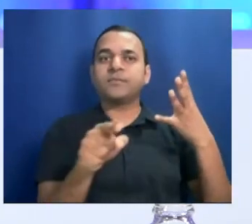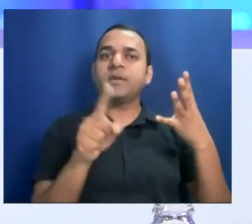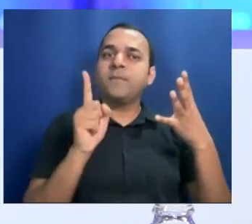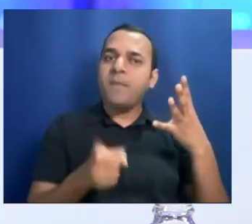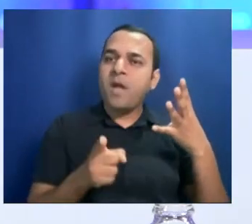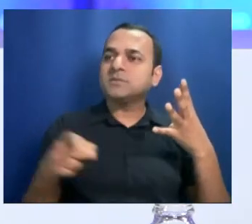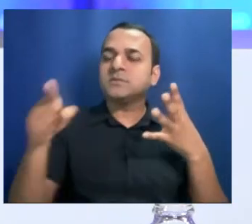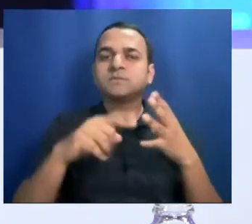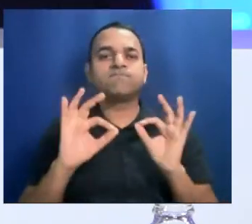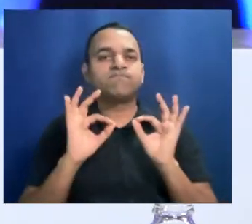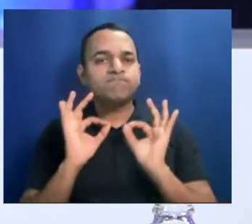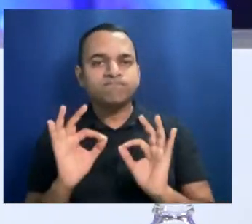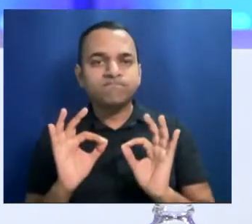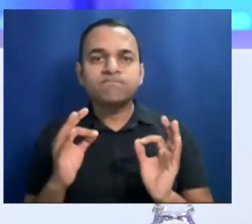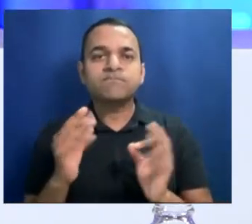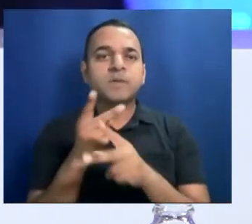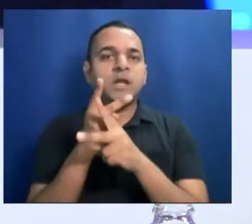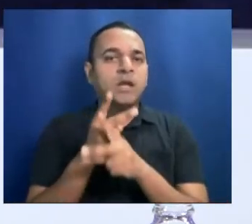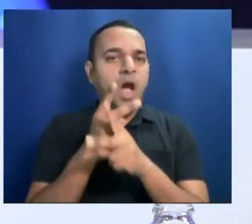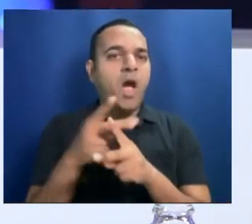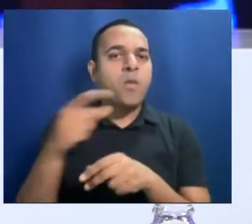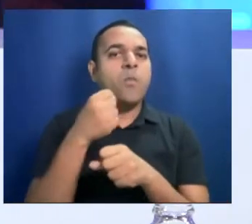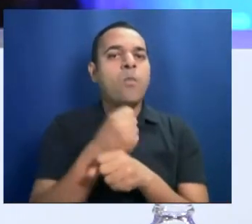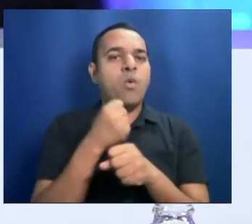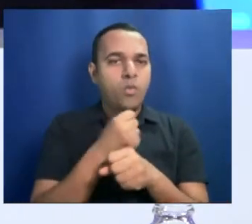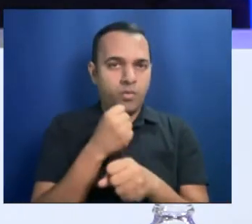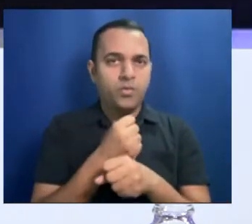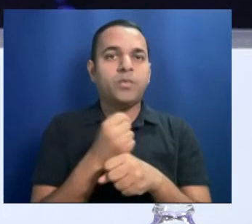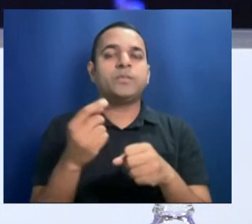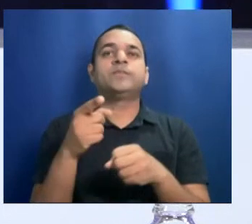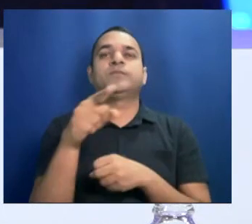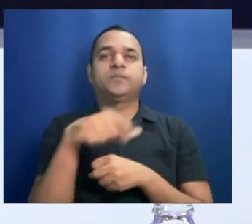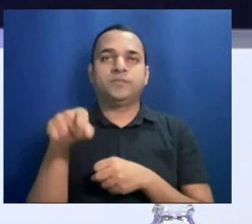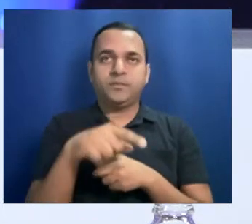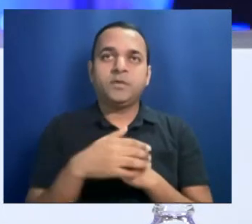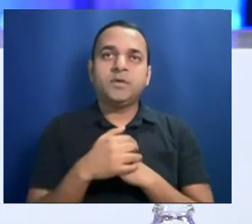care sector without or caring without also looking into